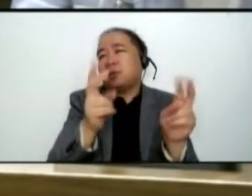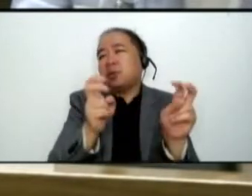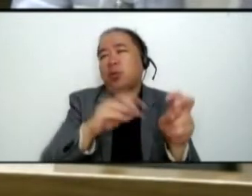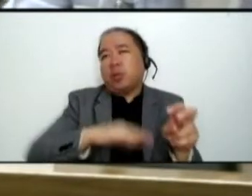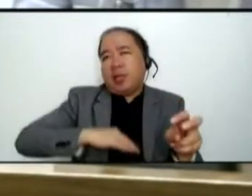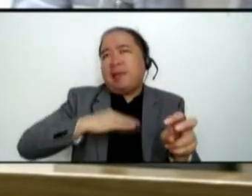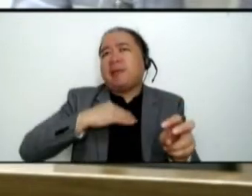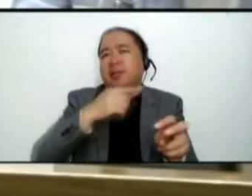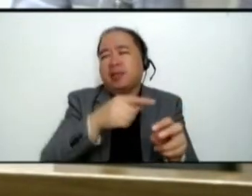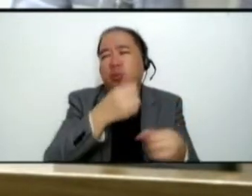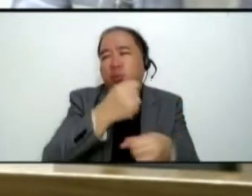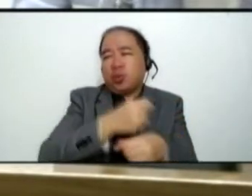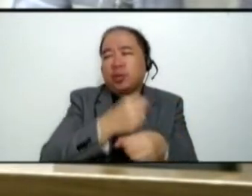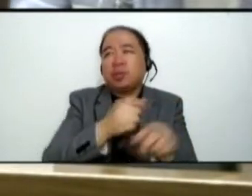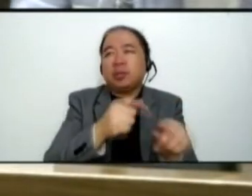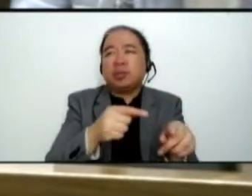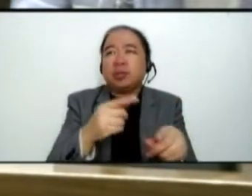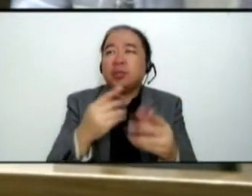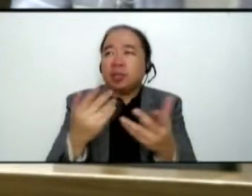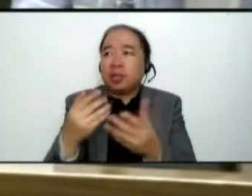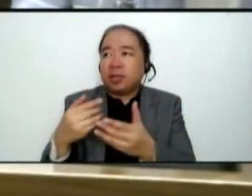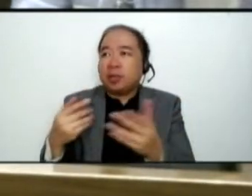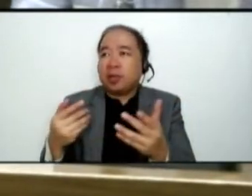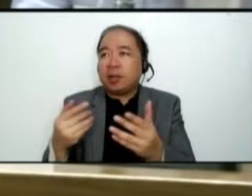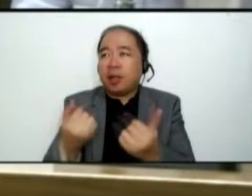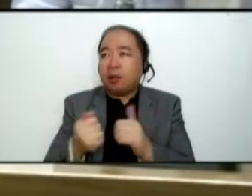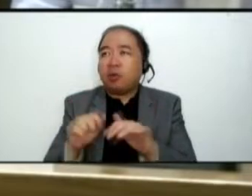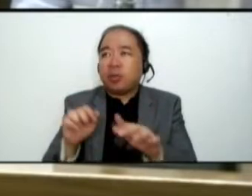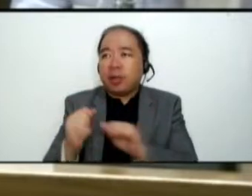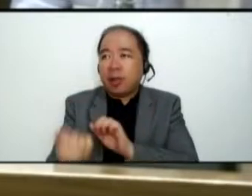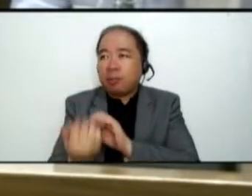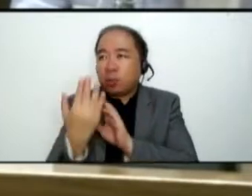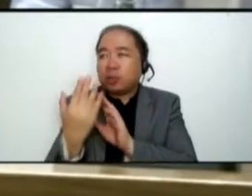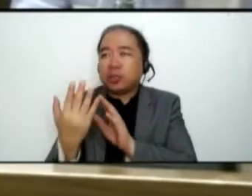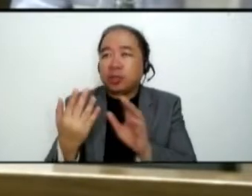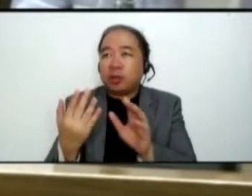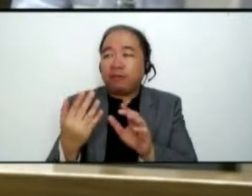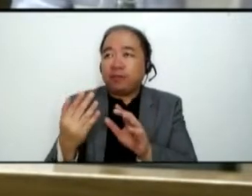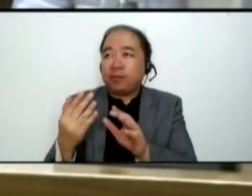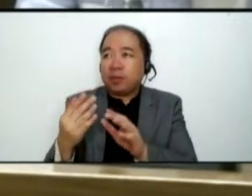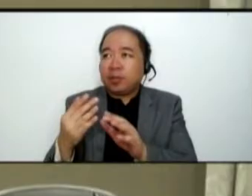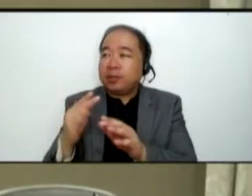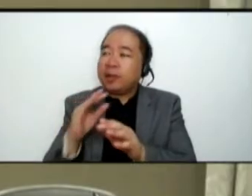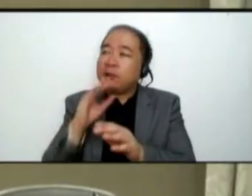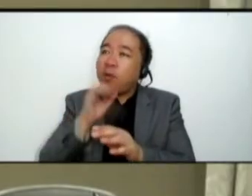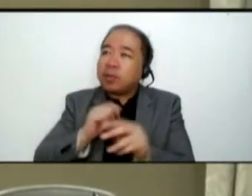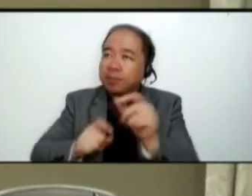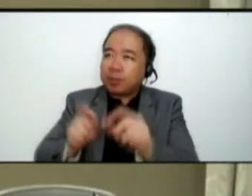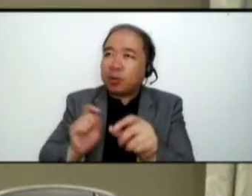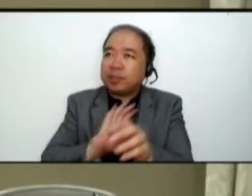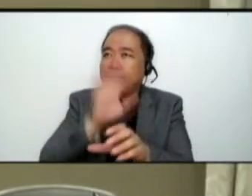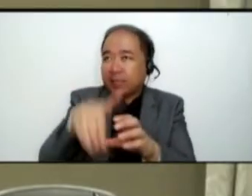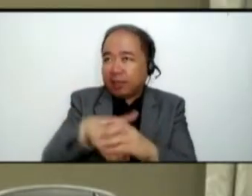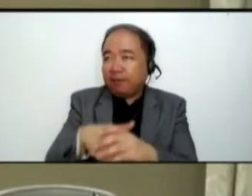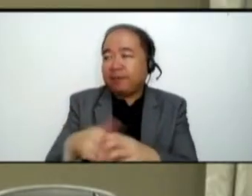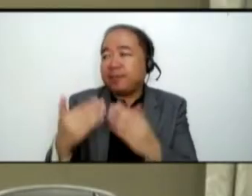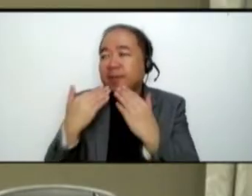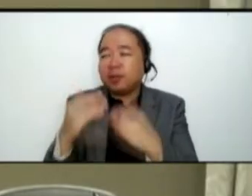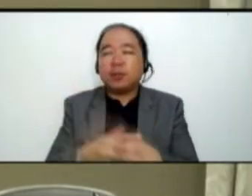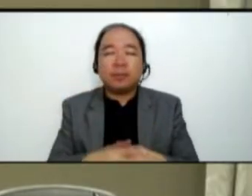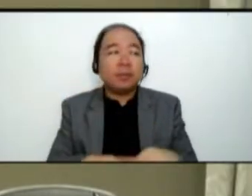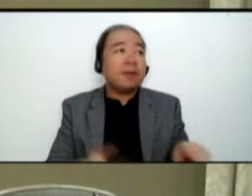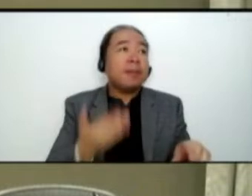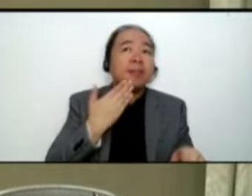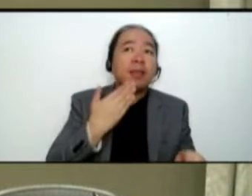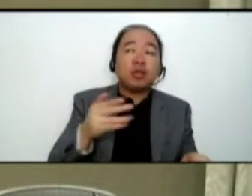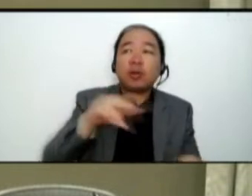intergenerational approach in the community and neighborhood setting. Thank you very much. Thank you very much to the distinguished delegate of the Philippines.